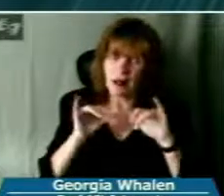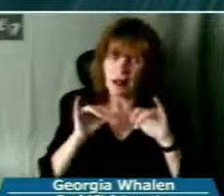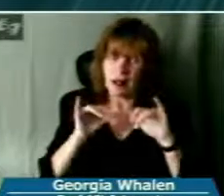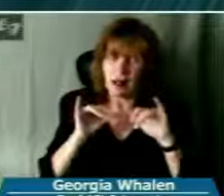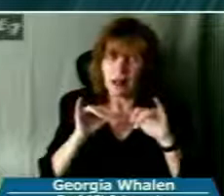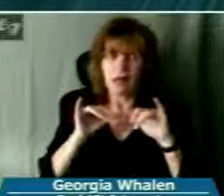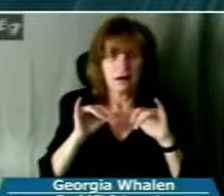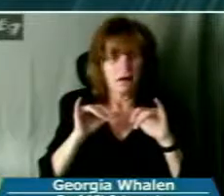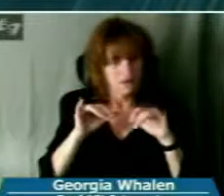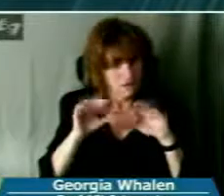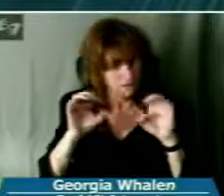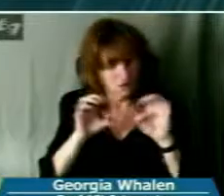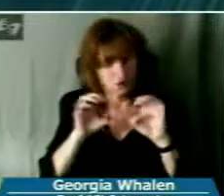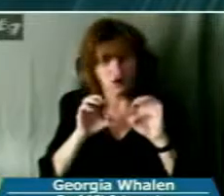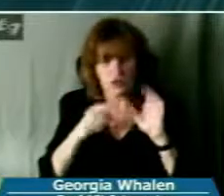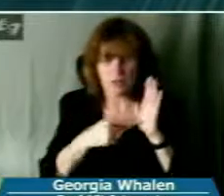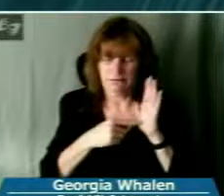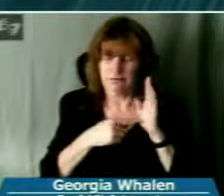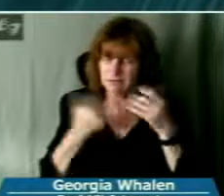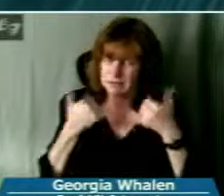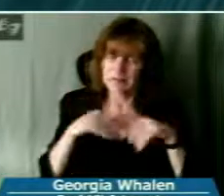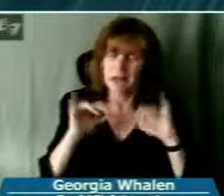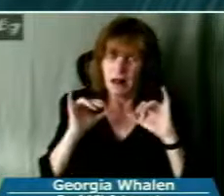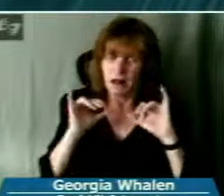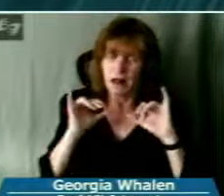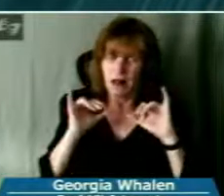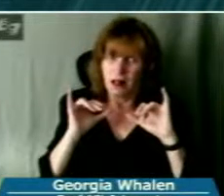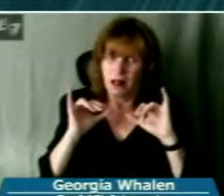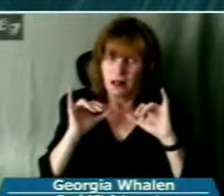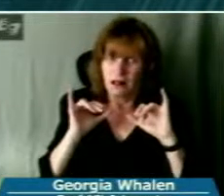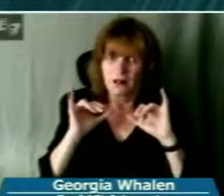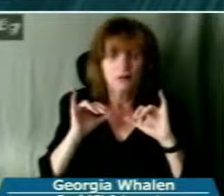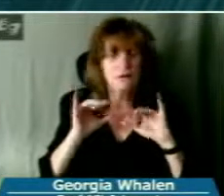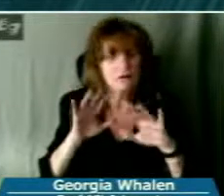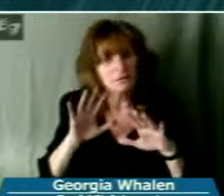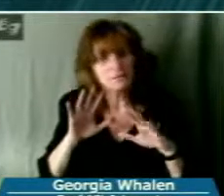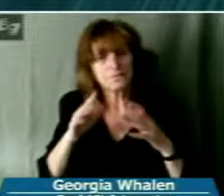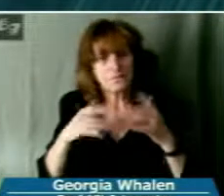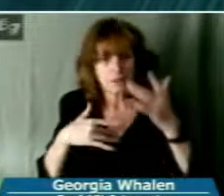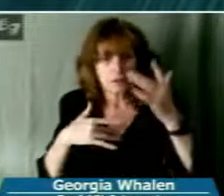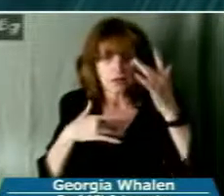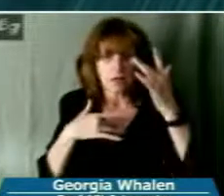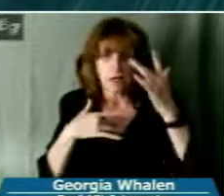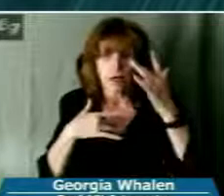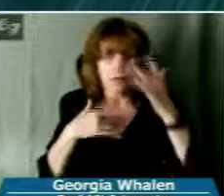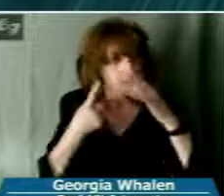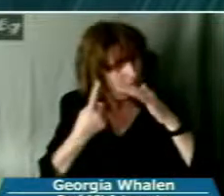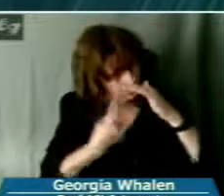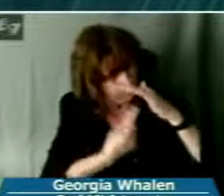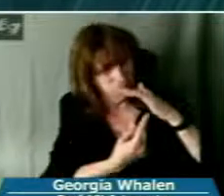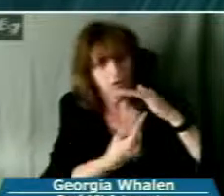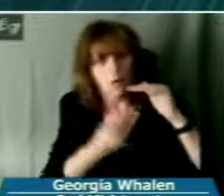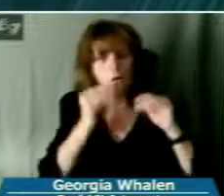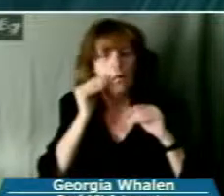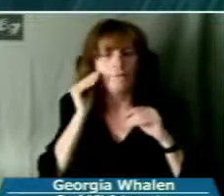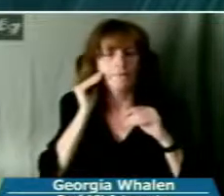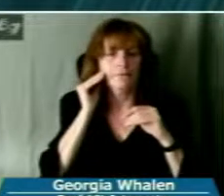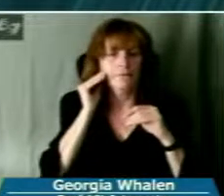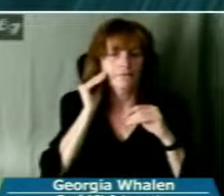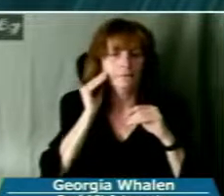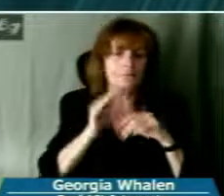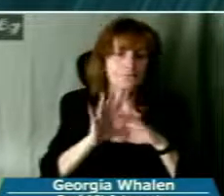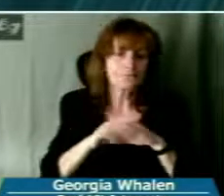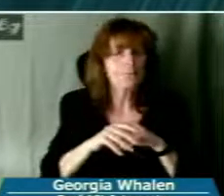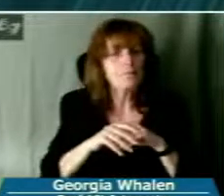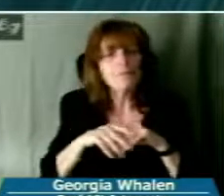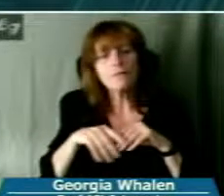emergency in the city of Hamilton and probably all communities right throughout the province. That means, you know, if you don't have to go elsewhere,